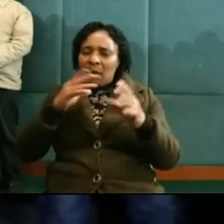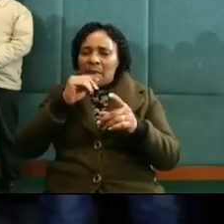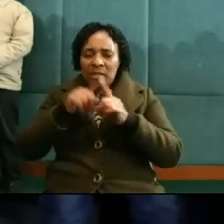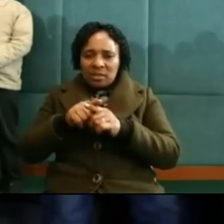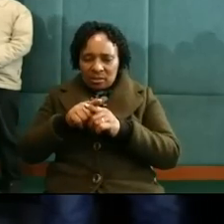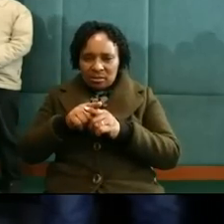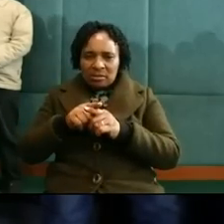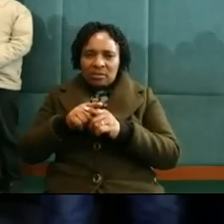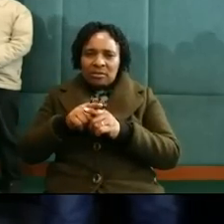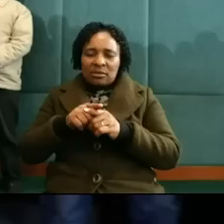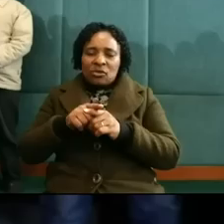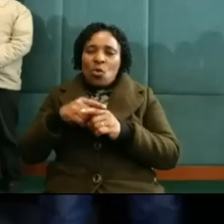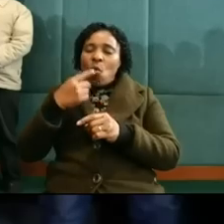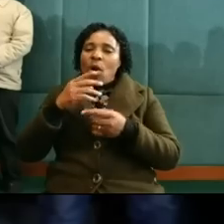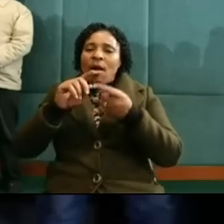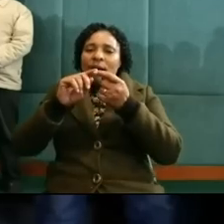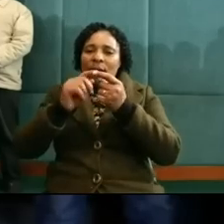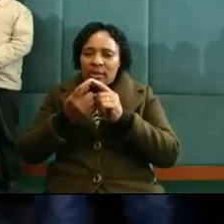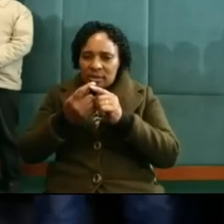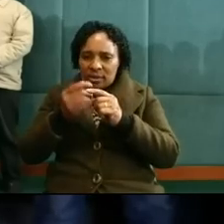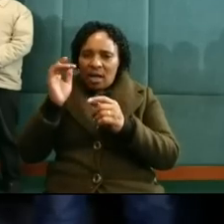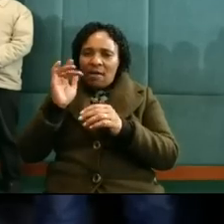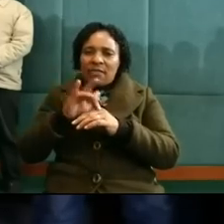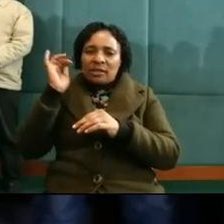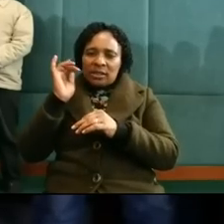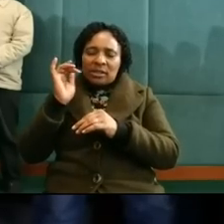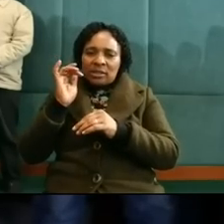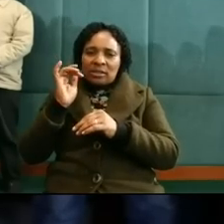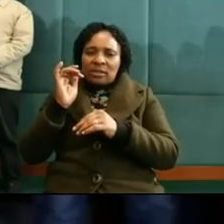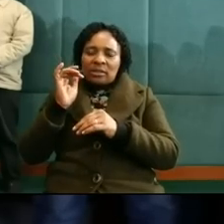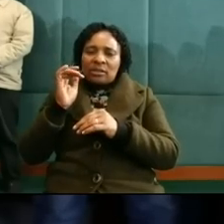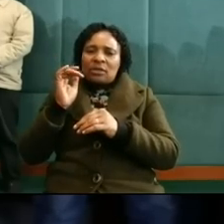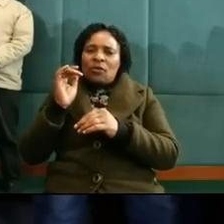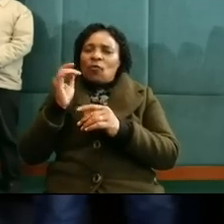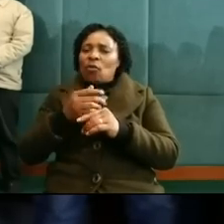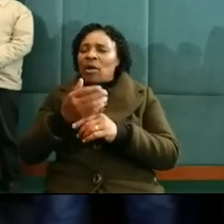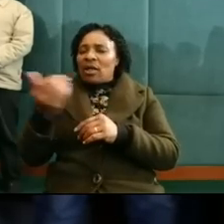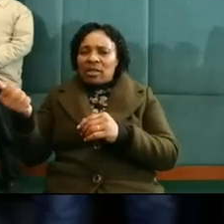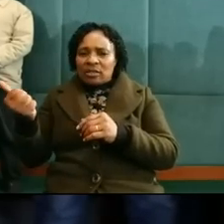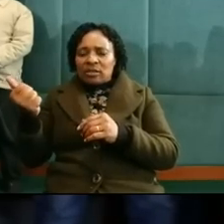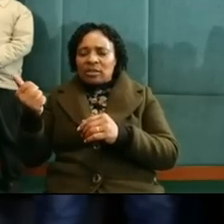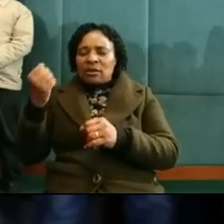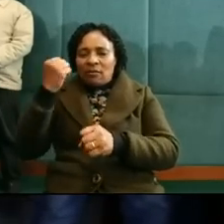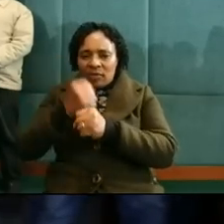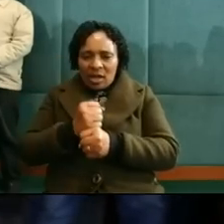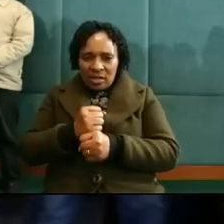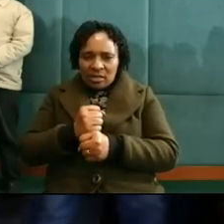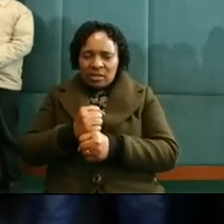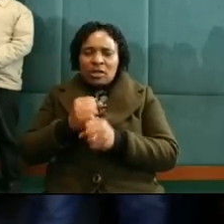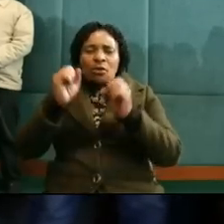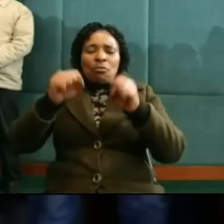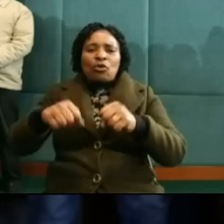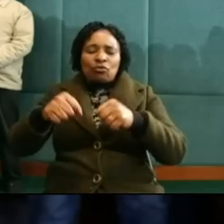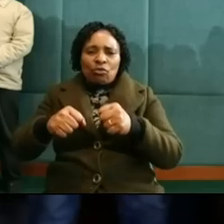bigger brothers who are hurt and are affected by stuff that others have done and that could